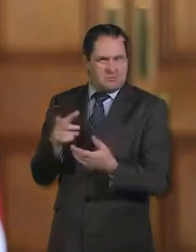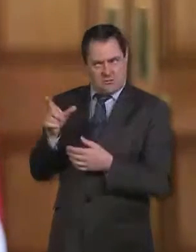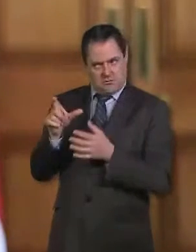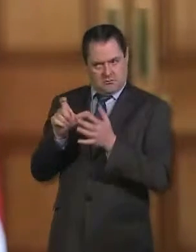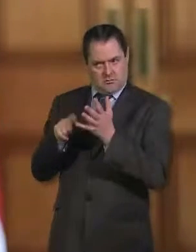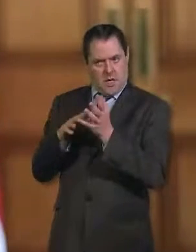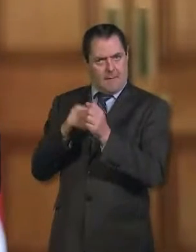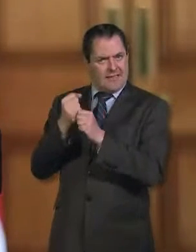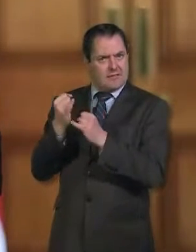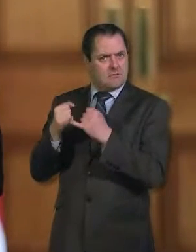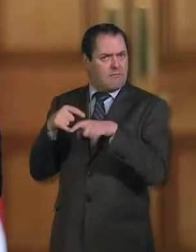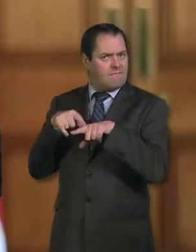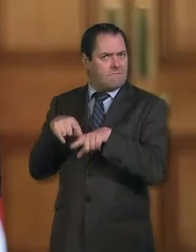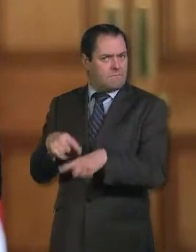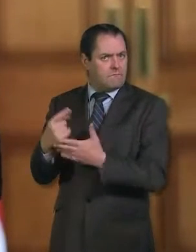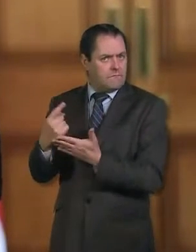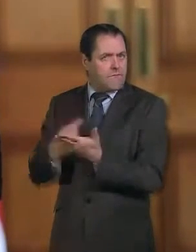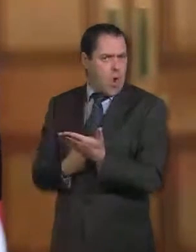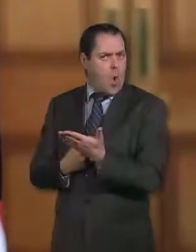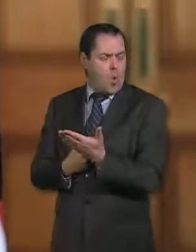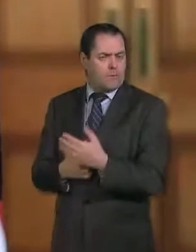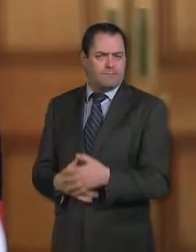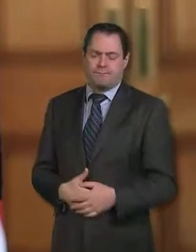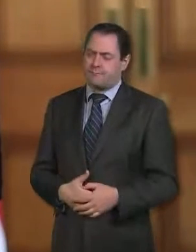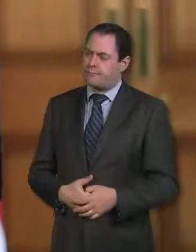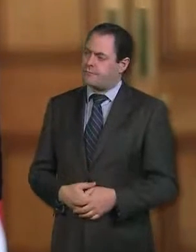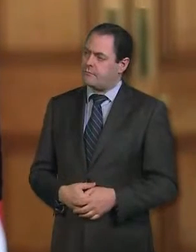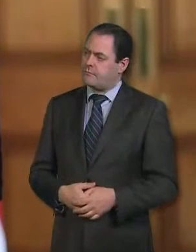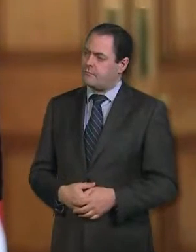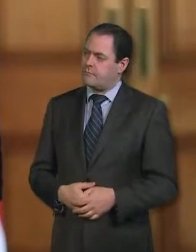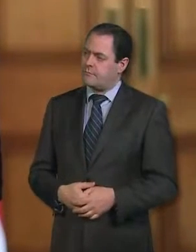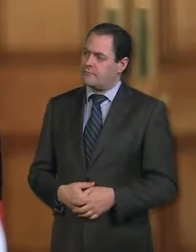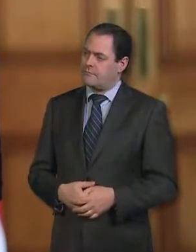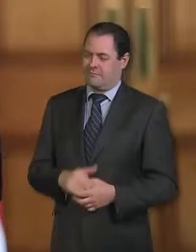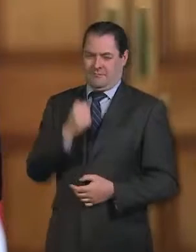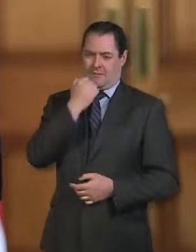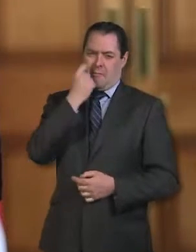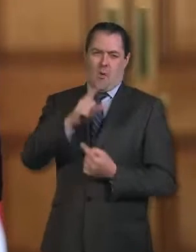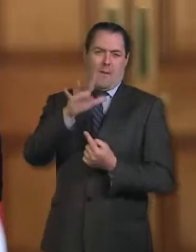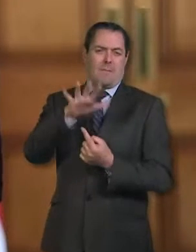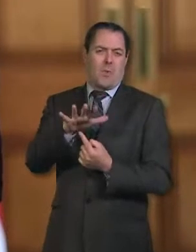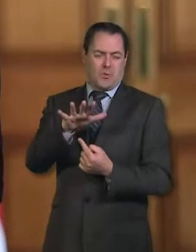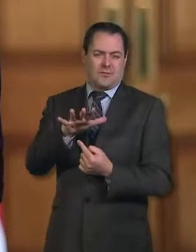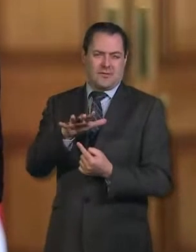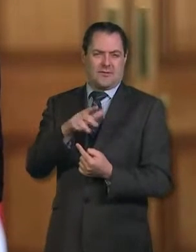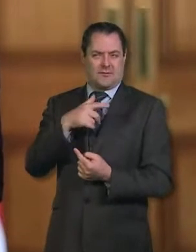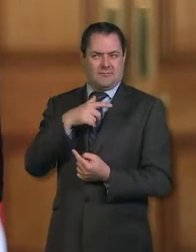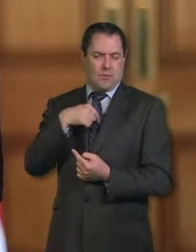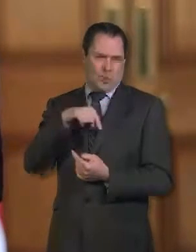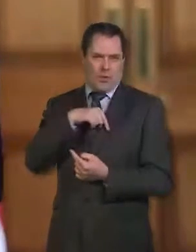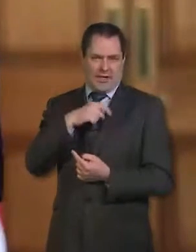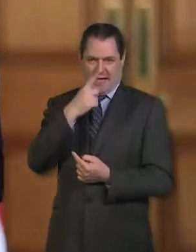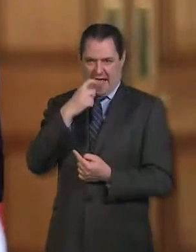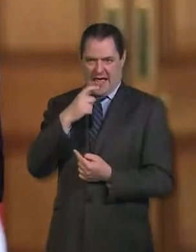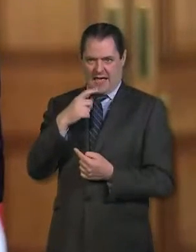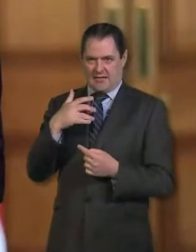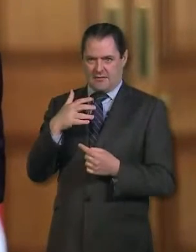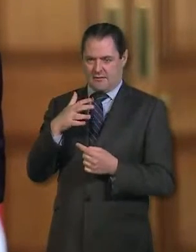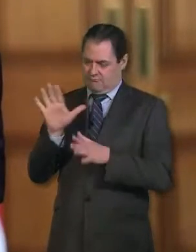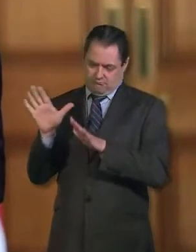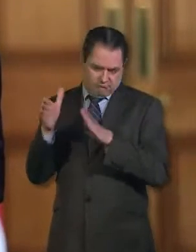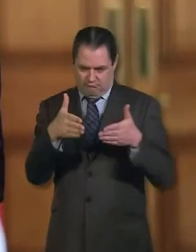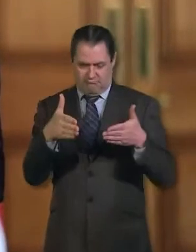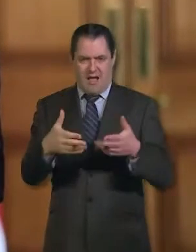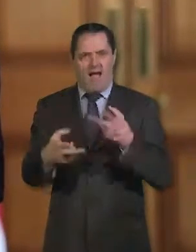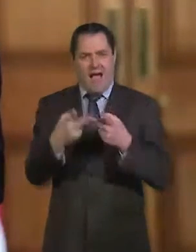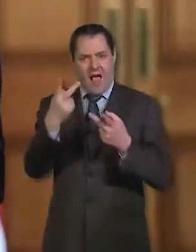and the most important thing is that we can get on and deal with the other issues, for instance, those that I've talked about today